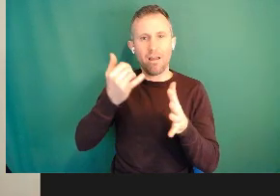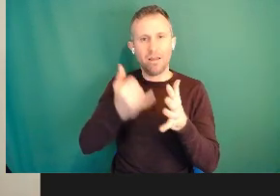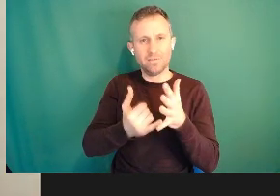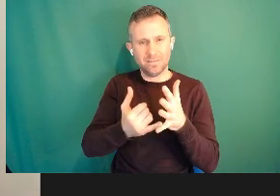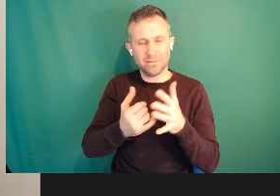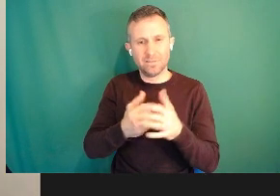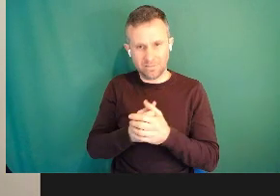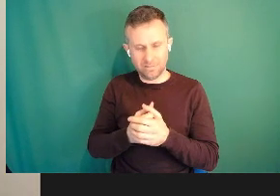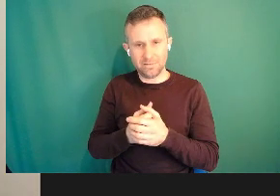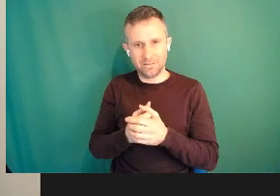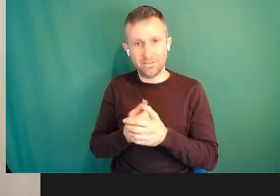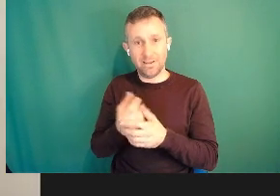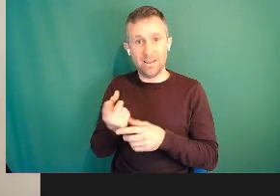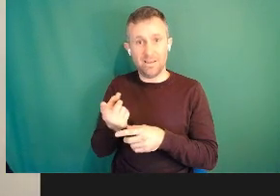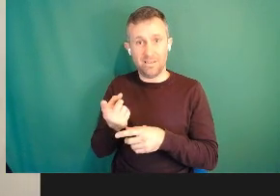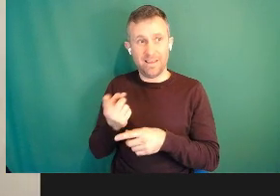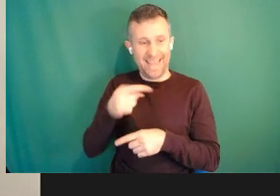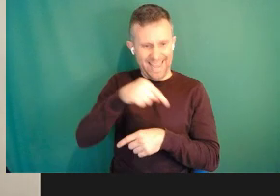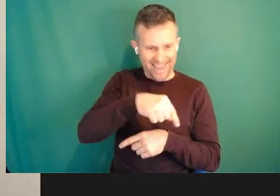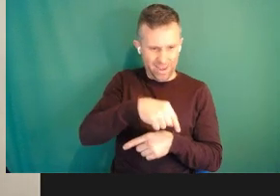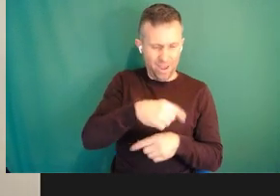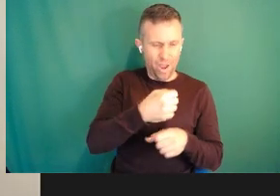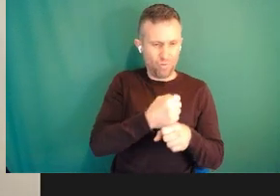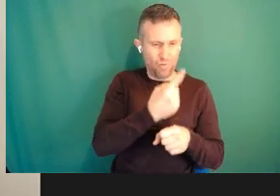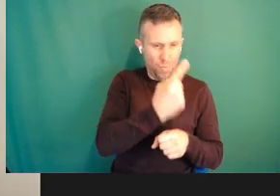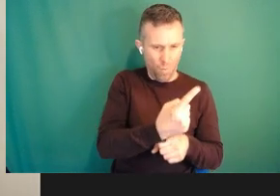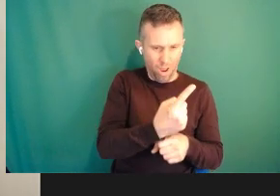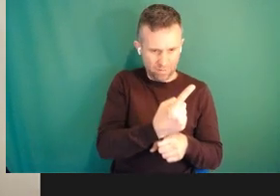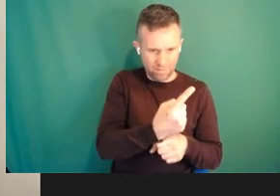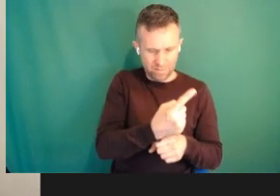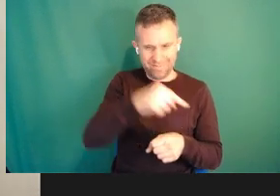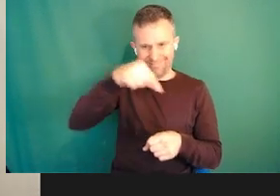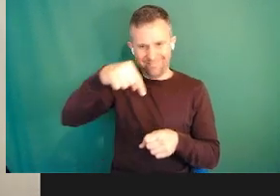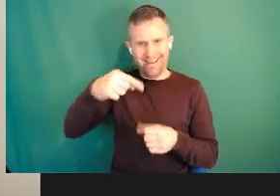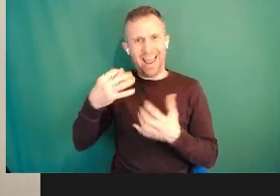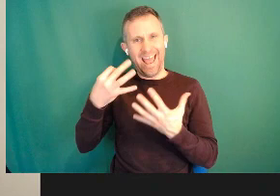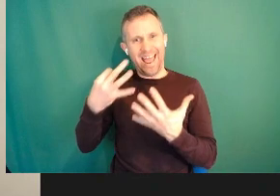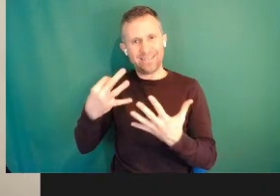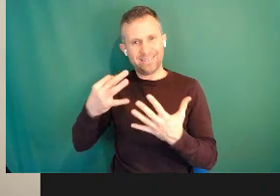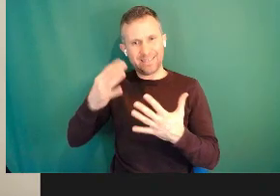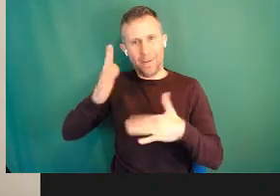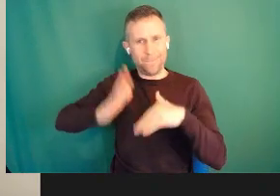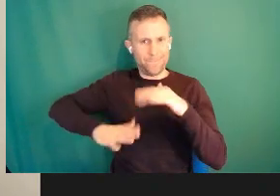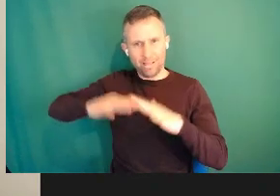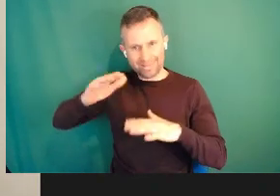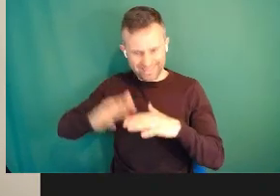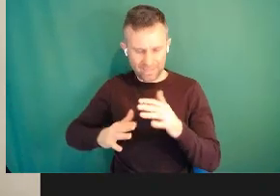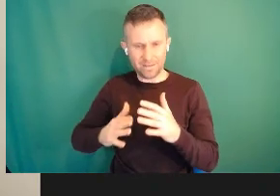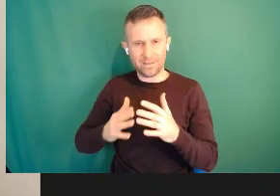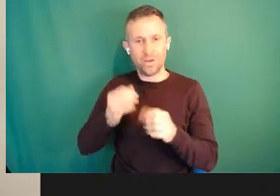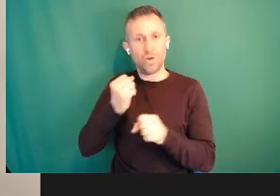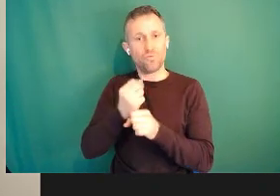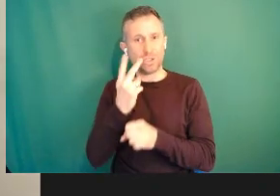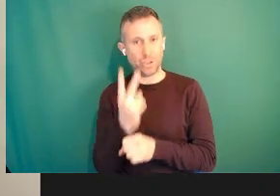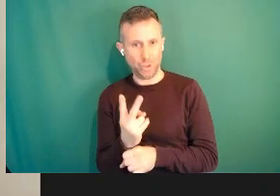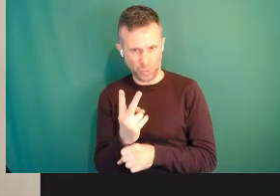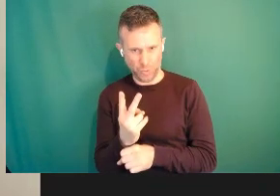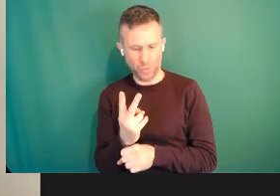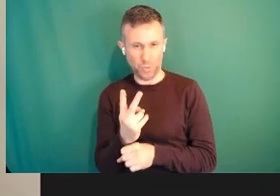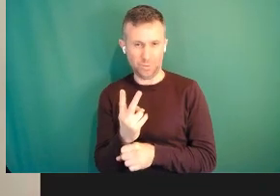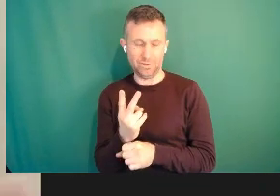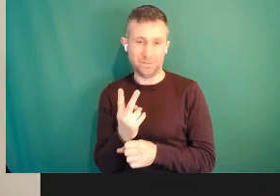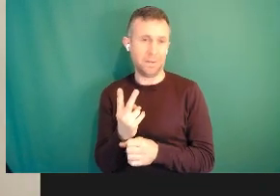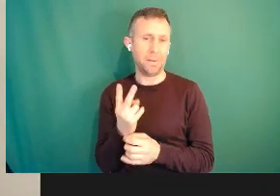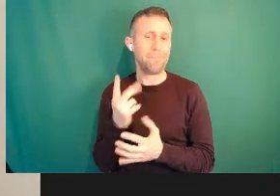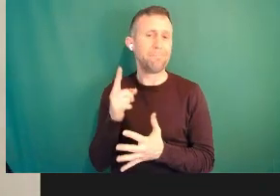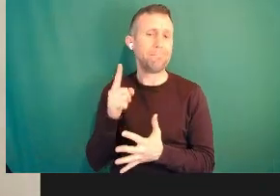listed outbuildings, most of which are kind of in a bad state of repair and need a lot of work doing to them. And then we've also got 8